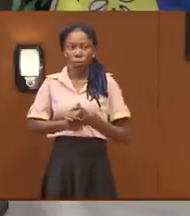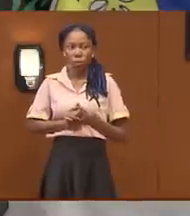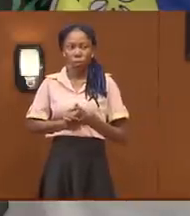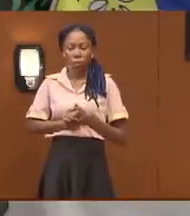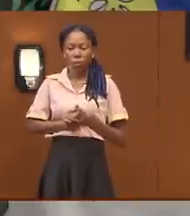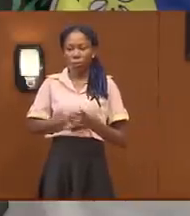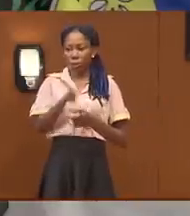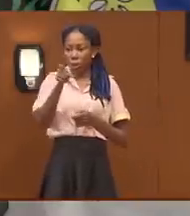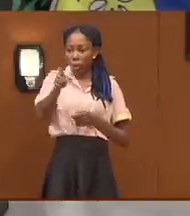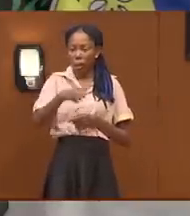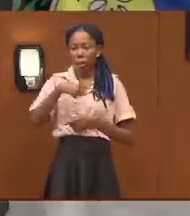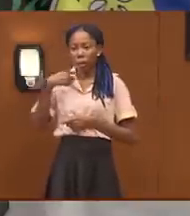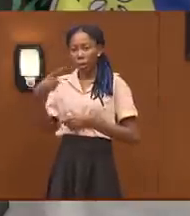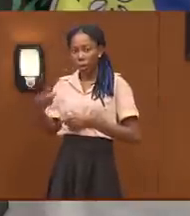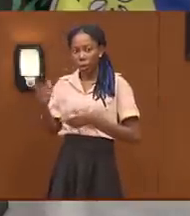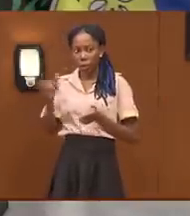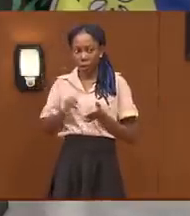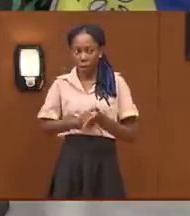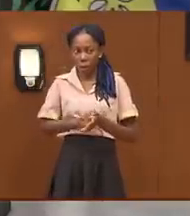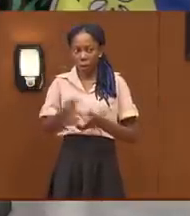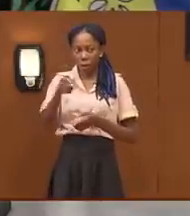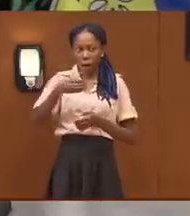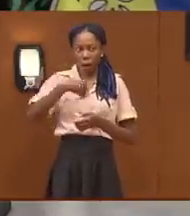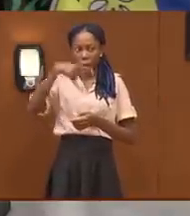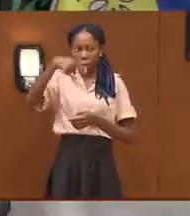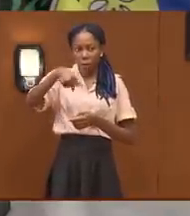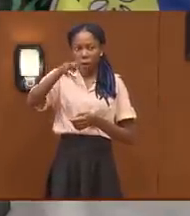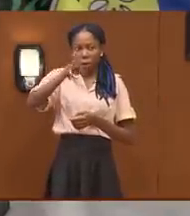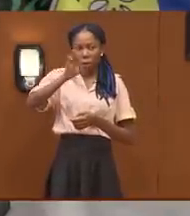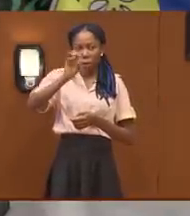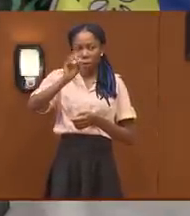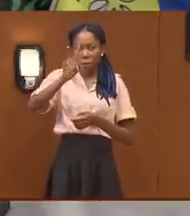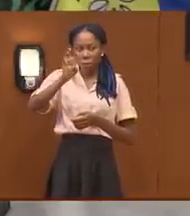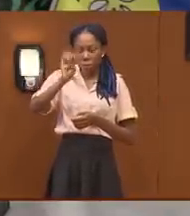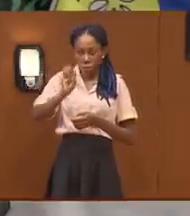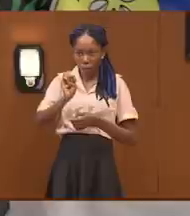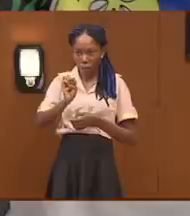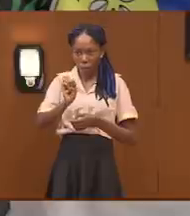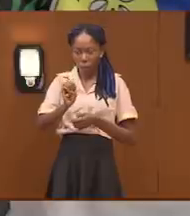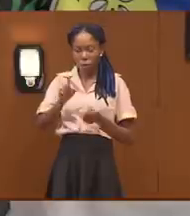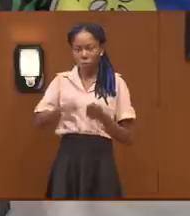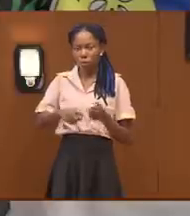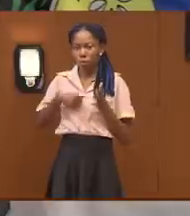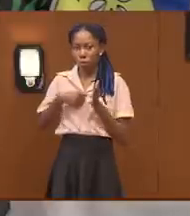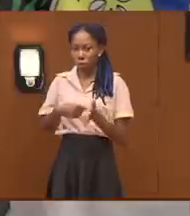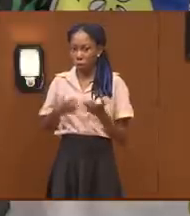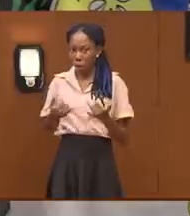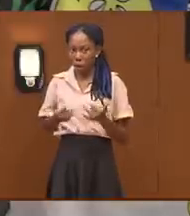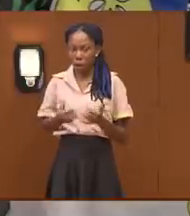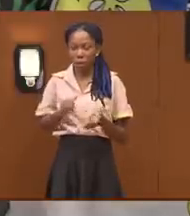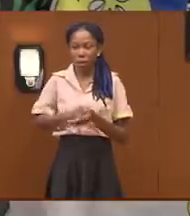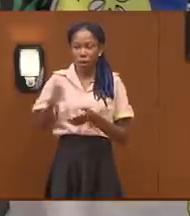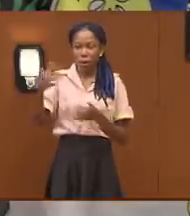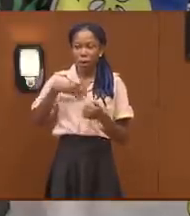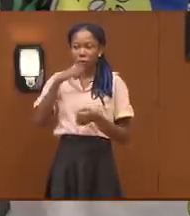His claim, he has a proof for the sum of 283,000 naira that you have